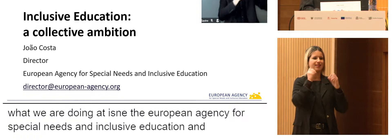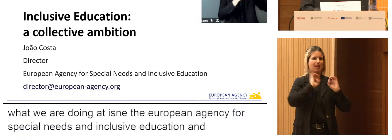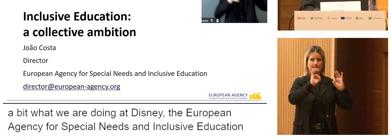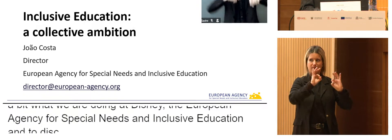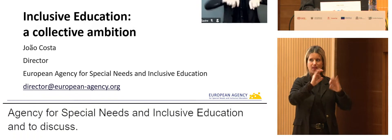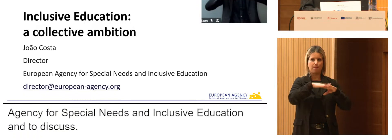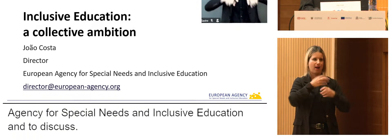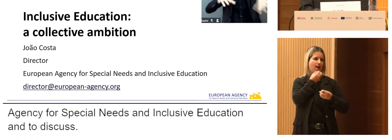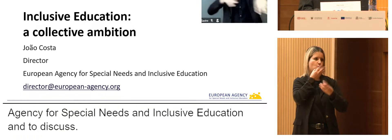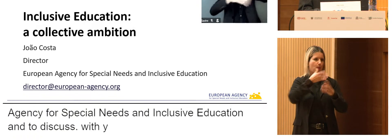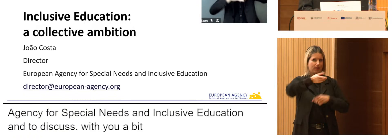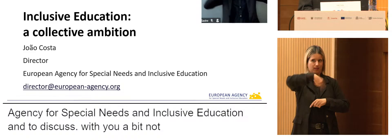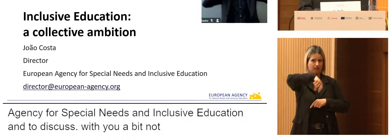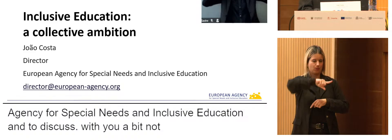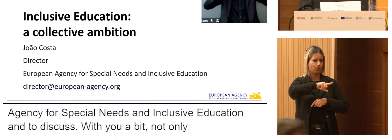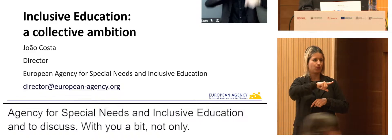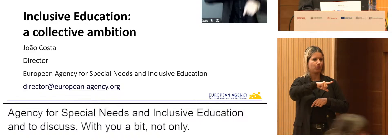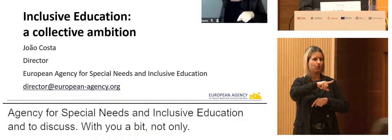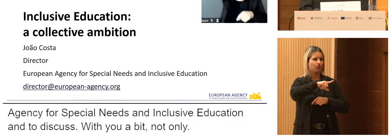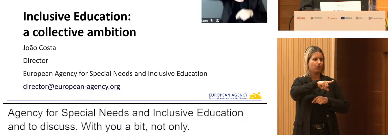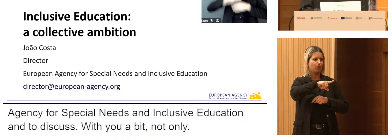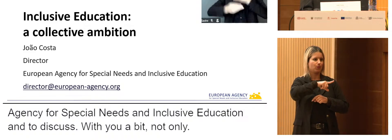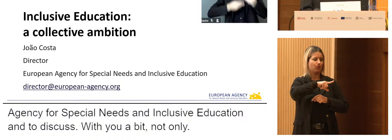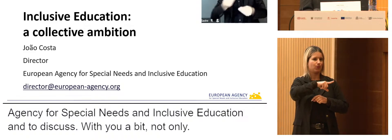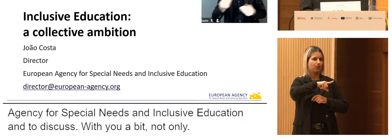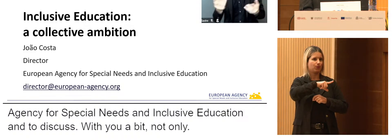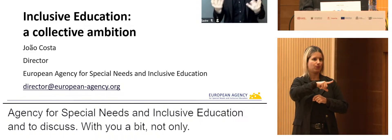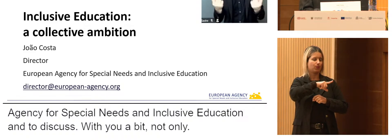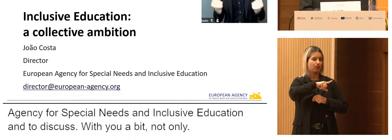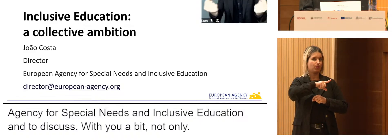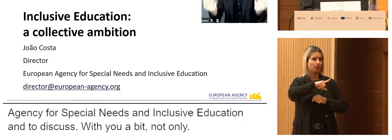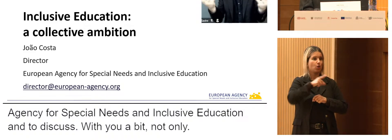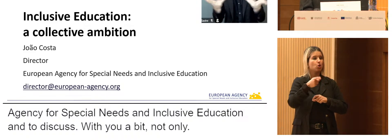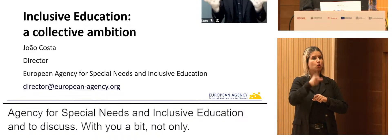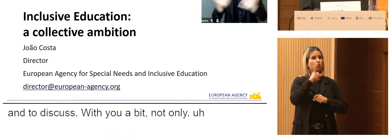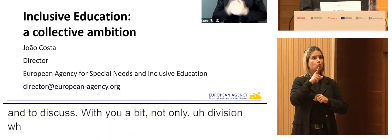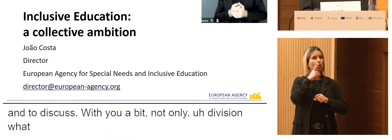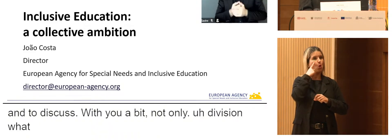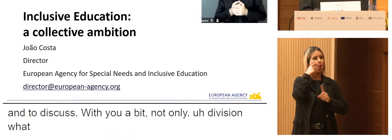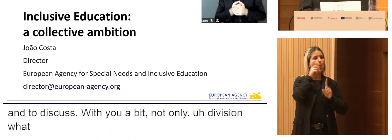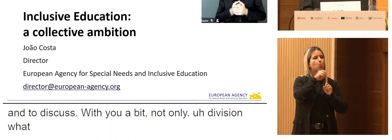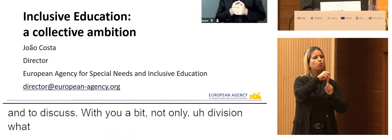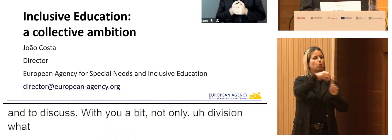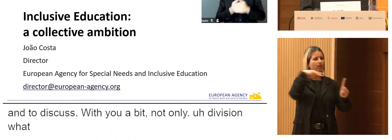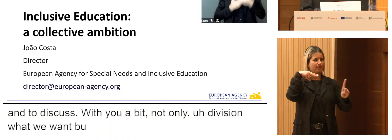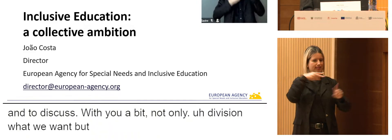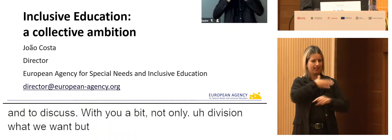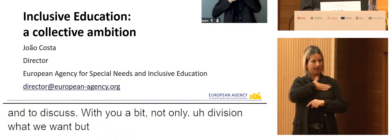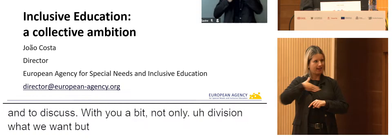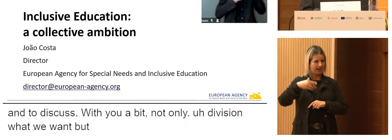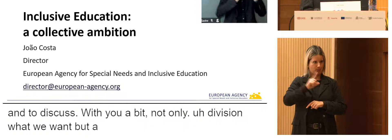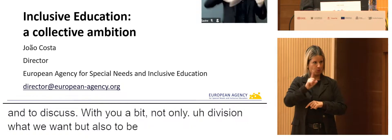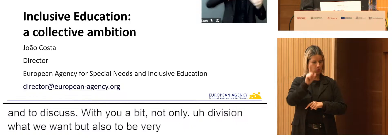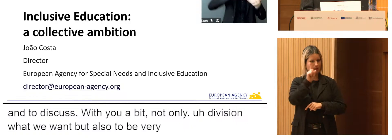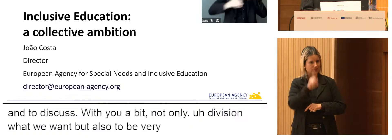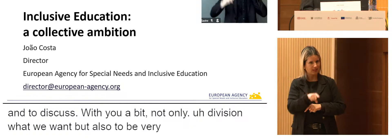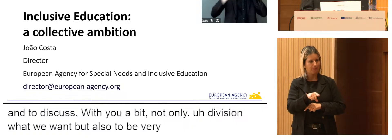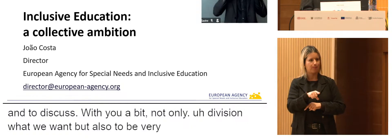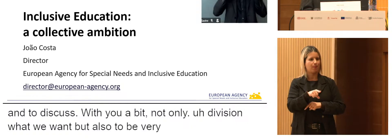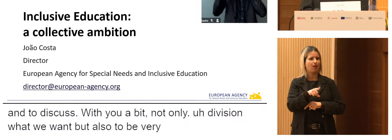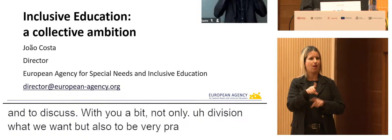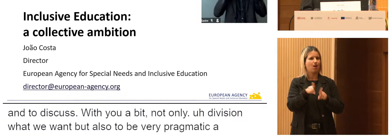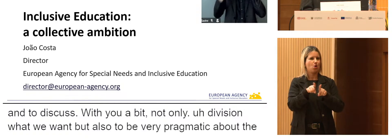bit not only the vision, what we want, but also to be very pragmatic about